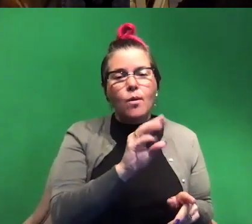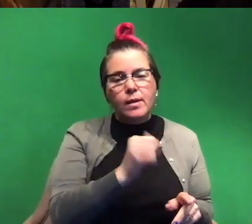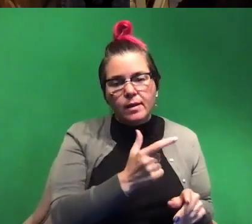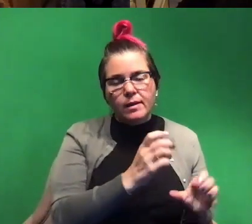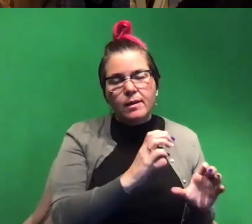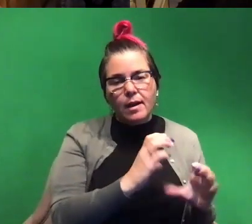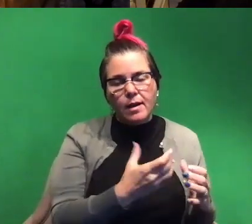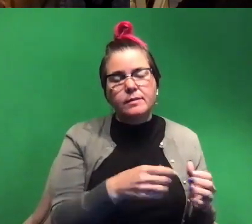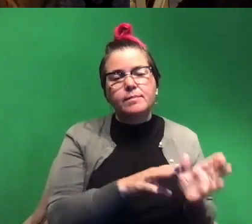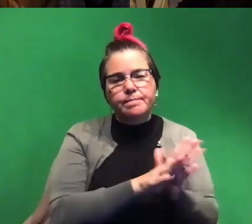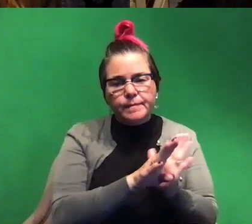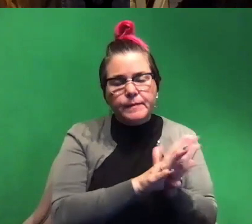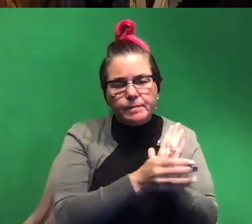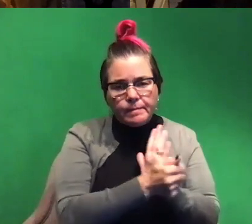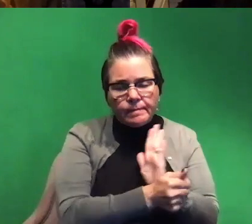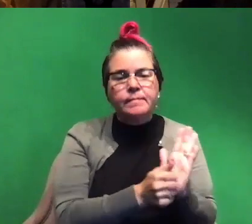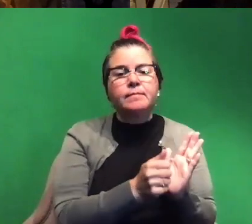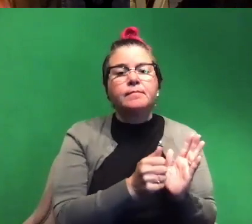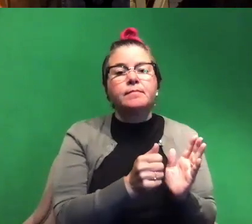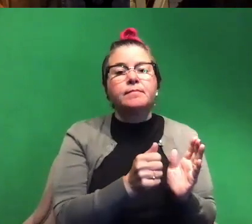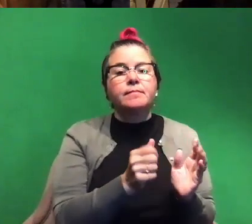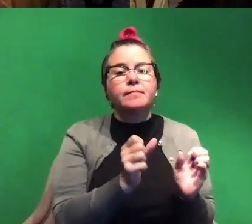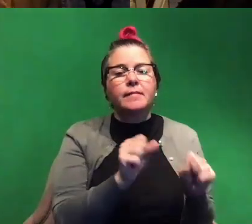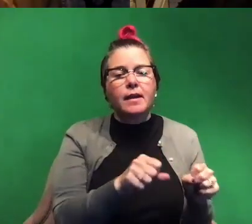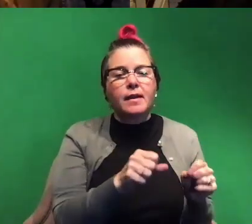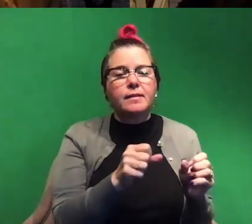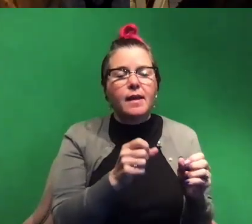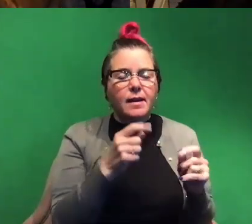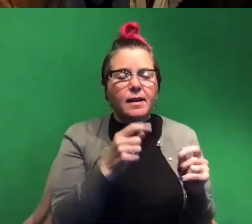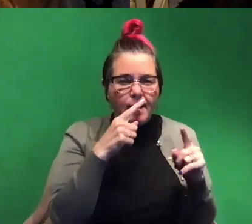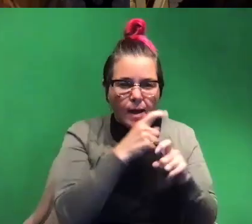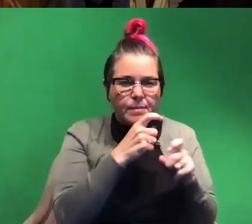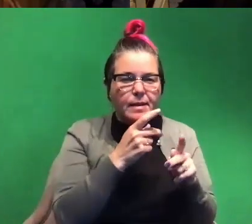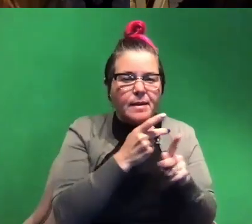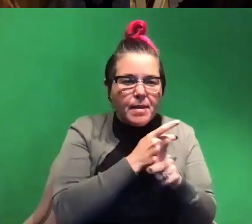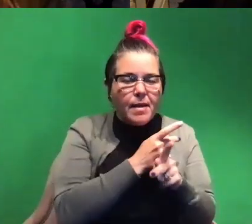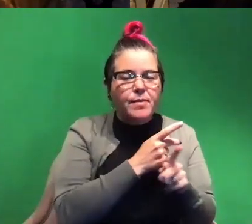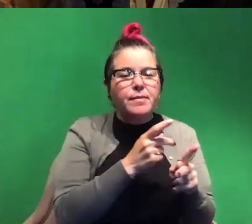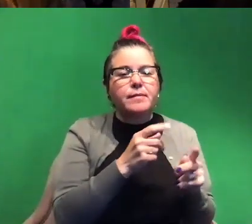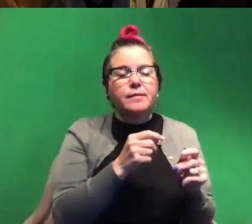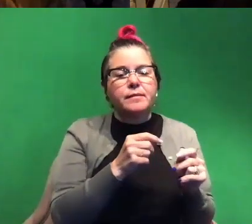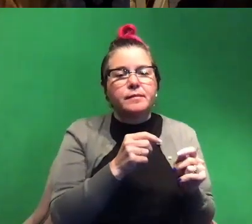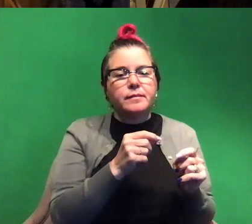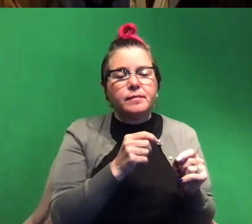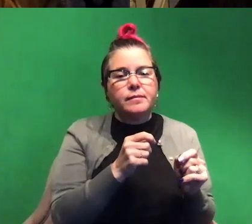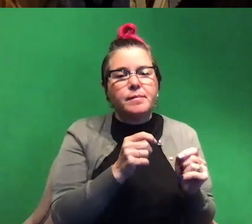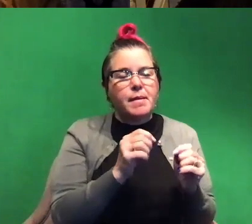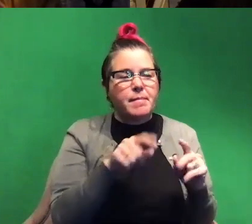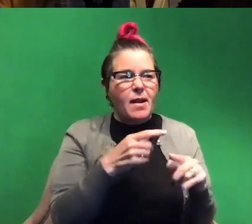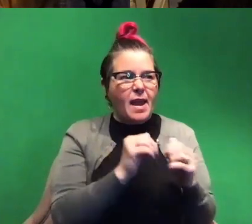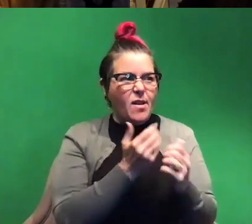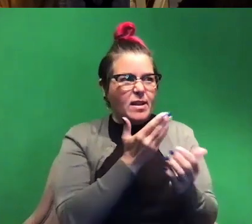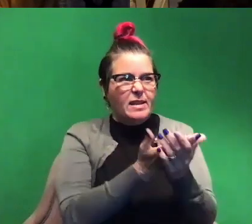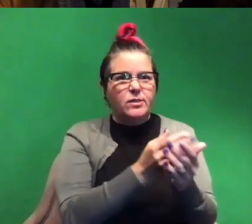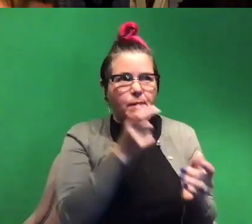I'm developing those skills to be able to do that really complicated math about how we go to the moon and Mars.